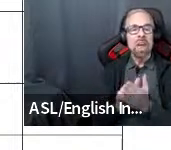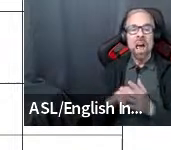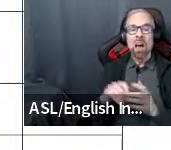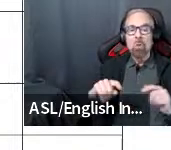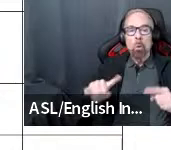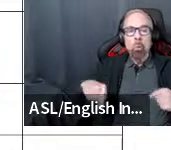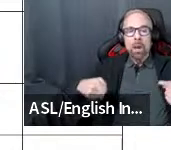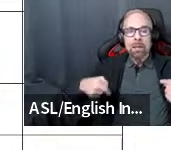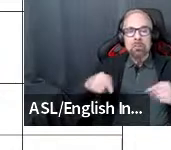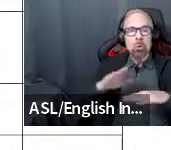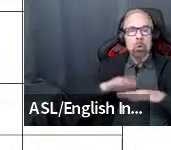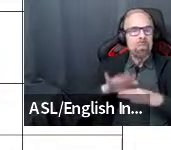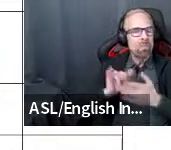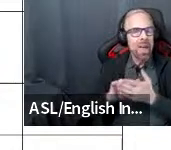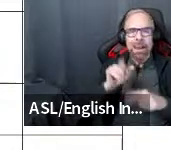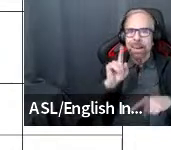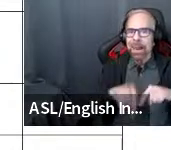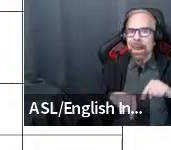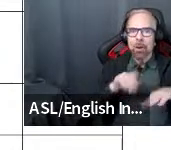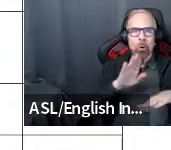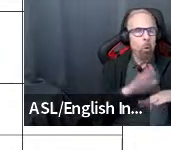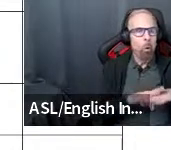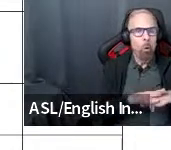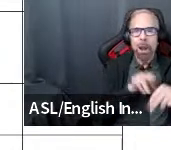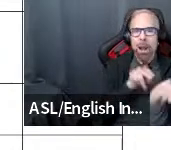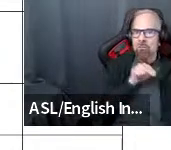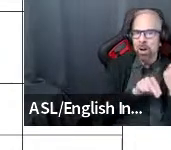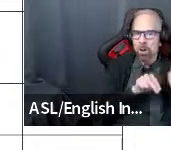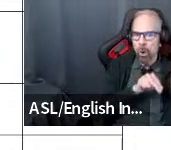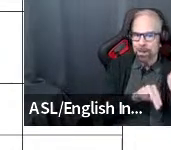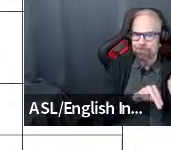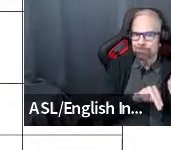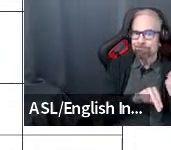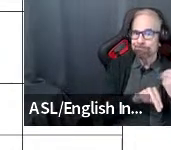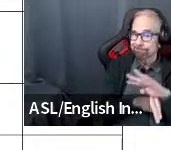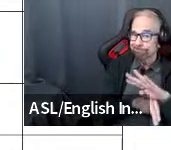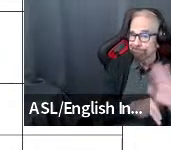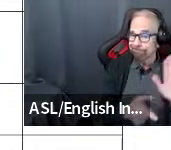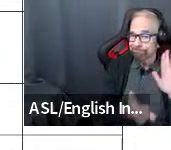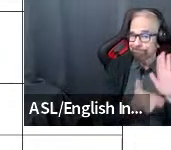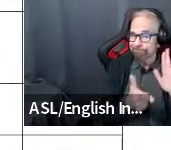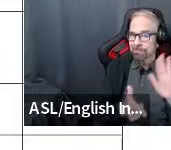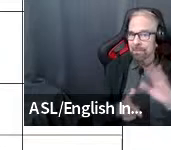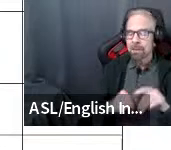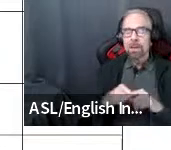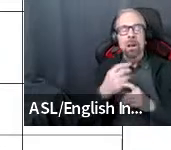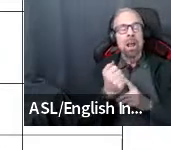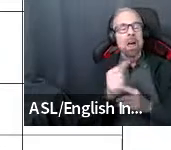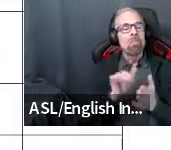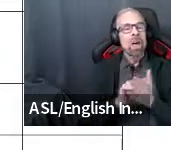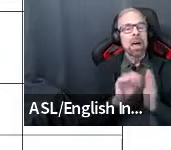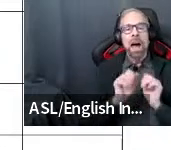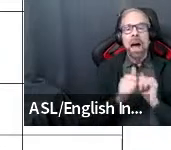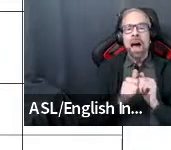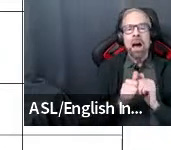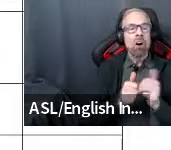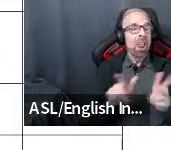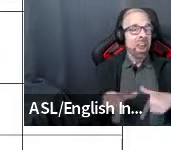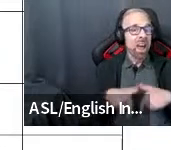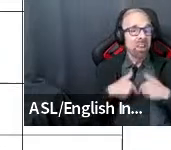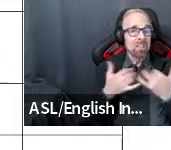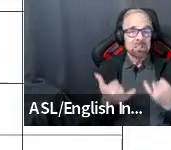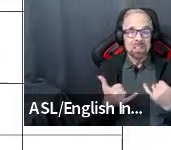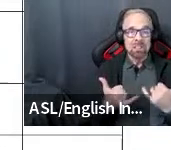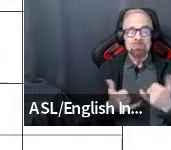can't go on a freeway. You know, so and you know, that's how life is now, and so we have to